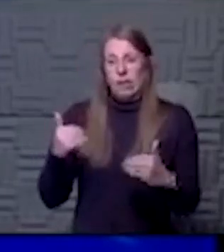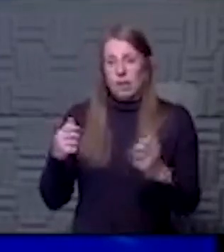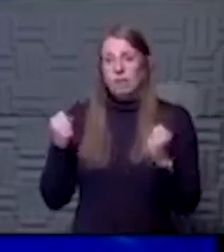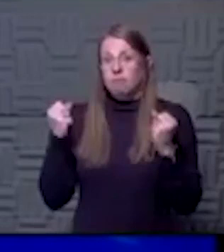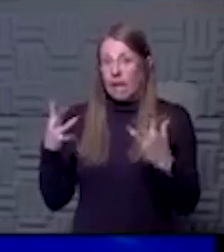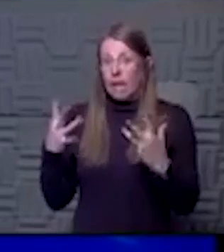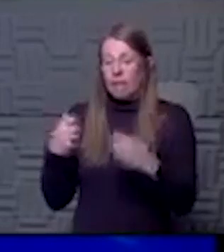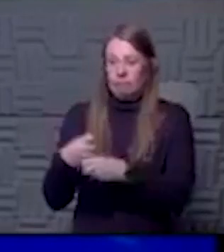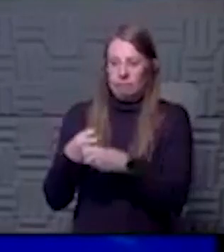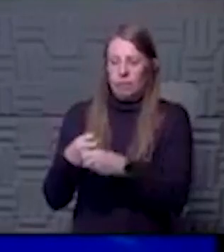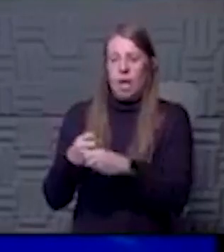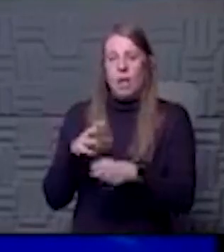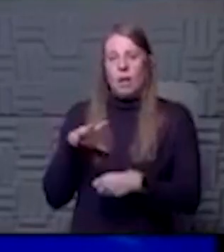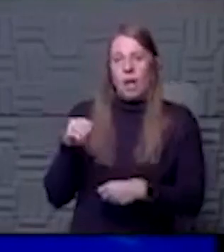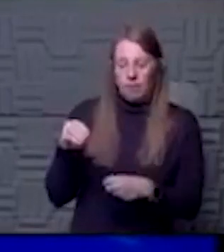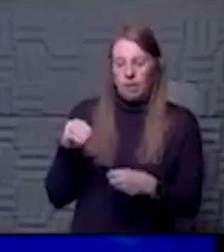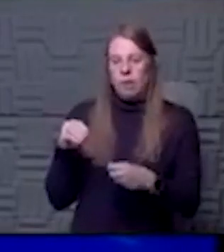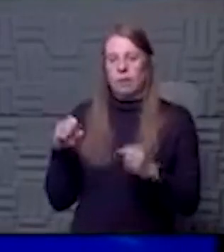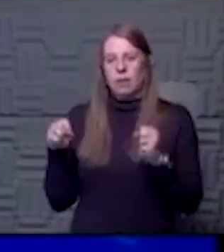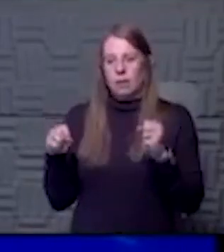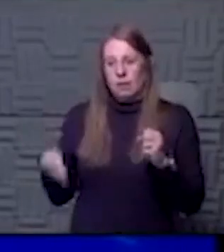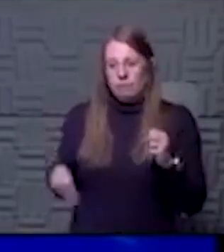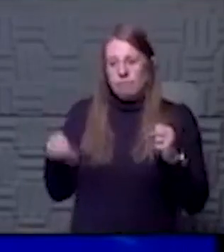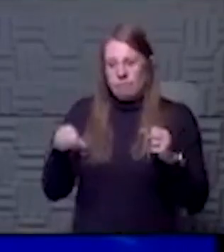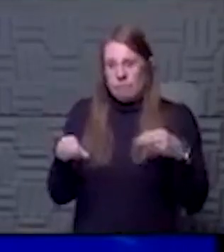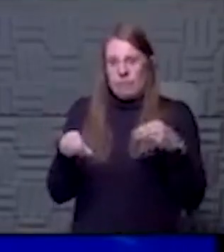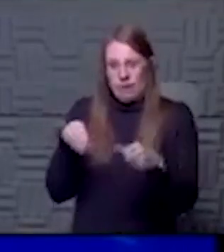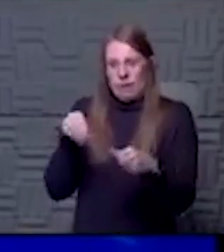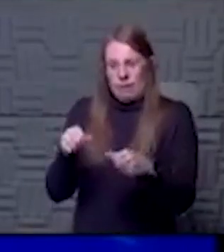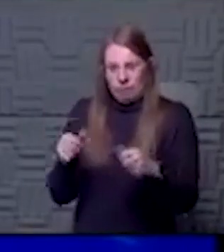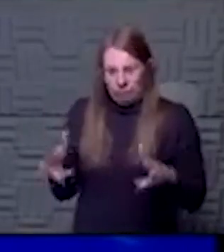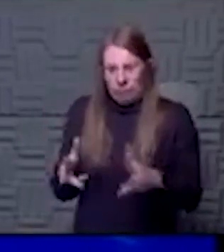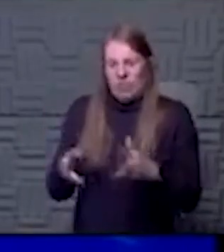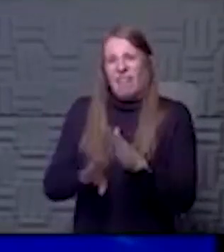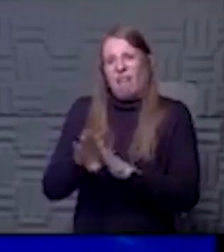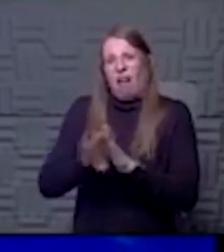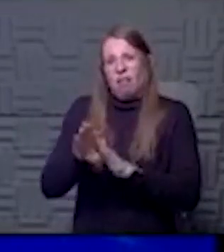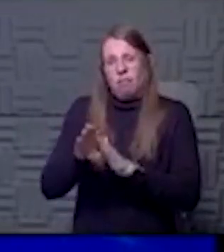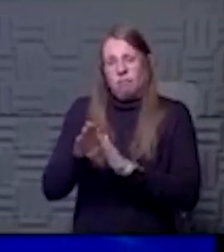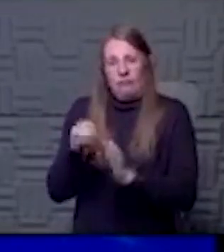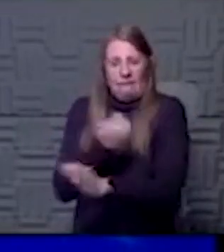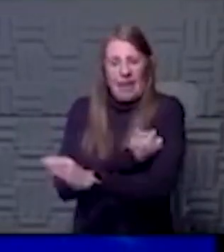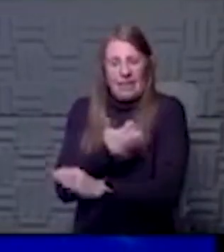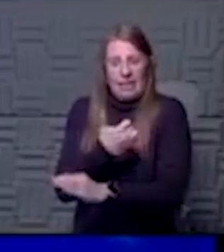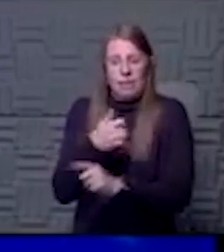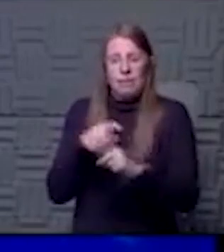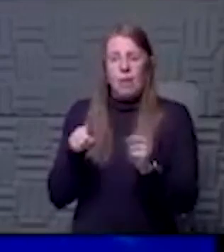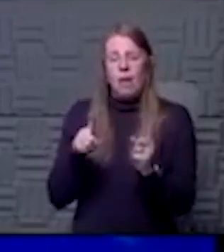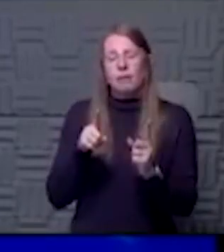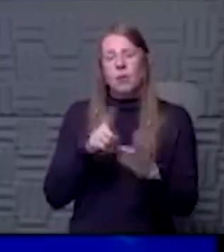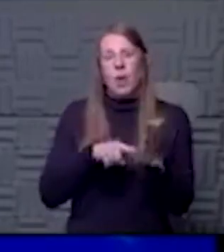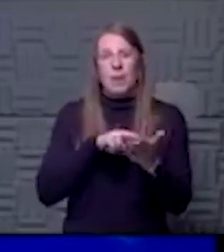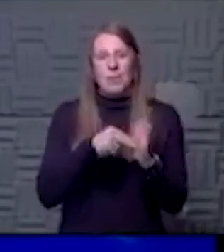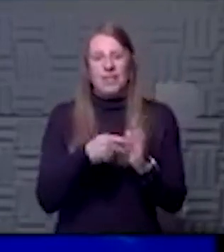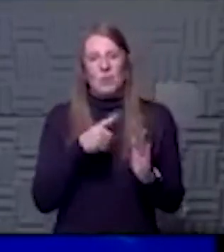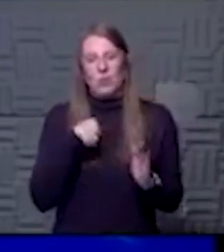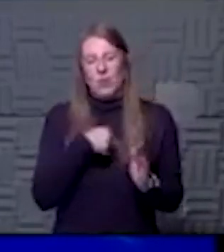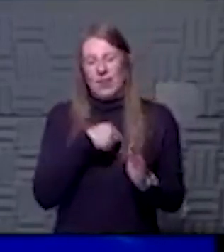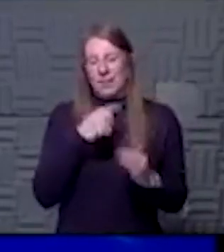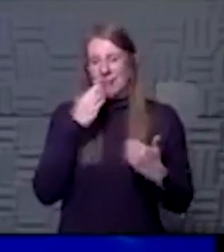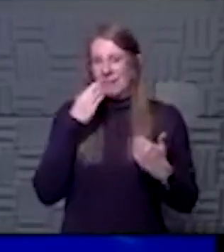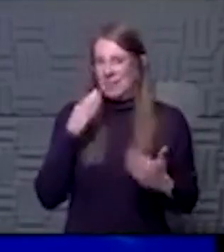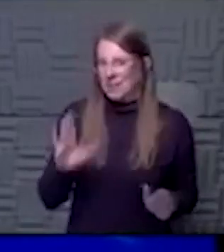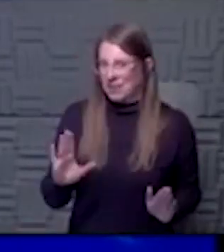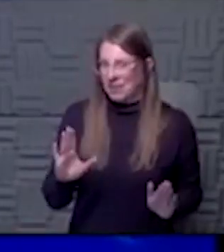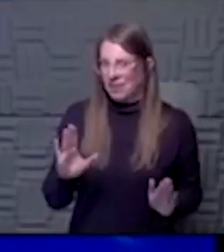number, and all these companies are putting a lot of money into this to get it developed. So I think that what it means is we're not going to really